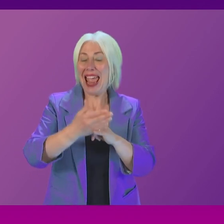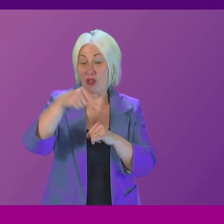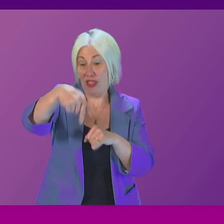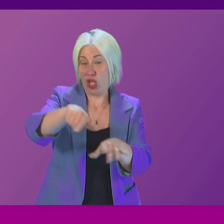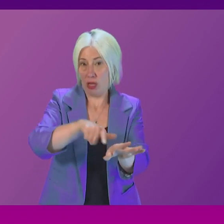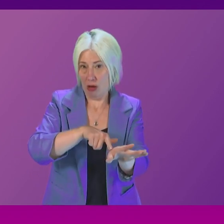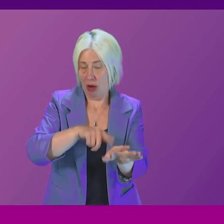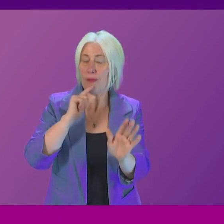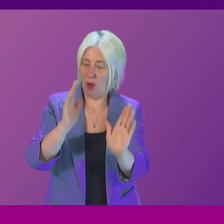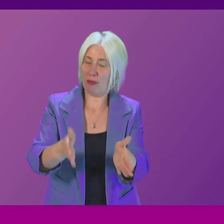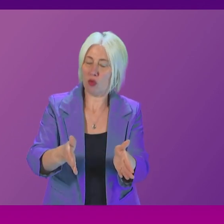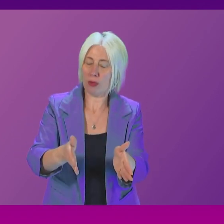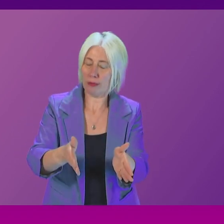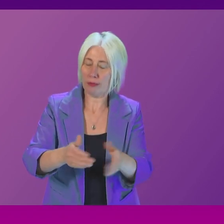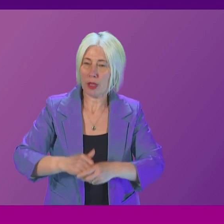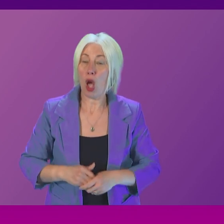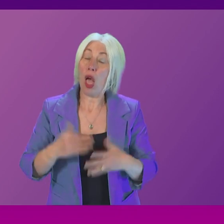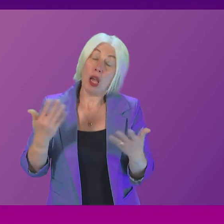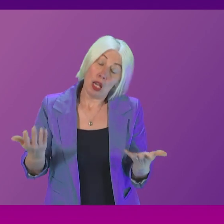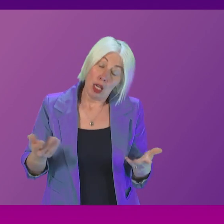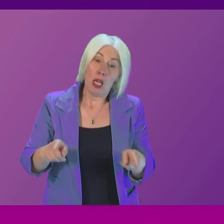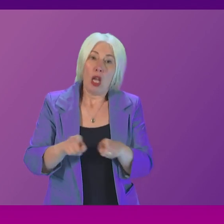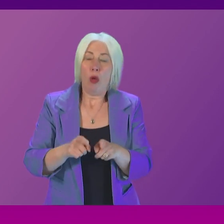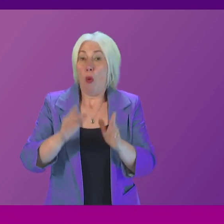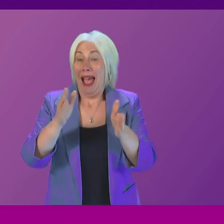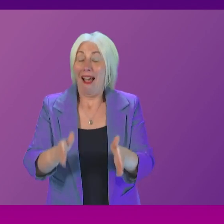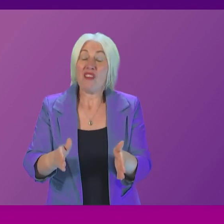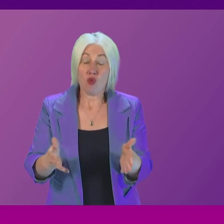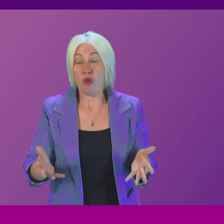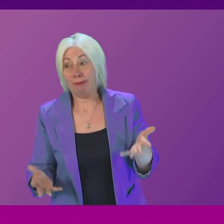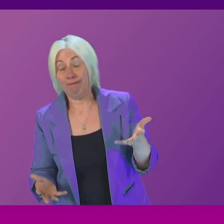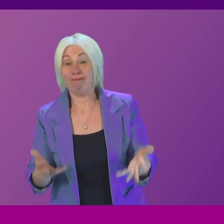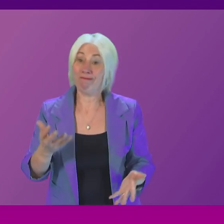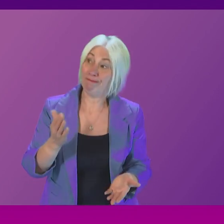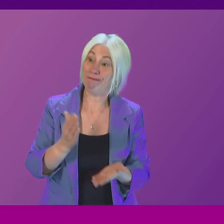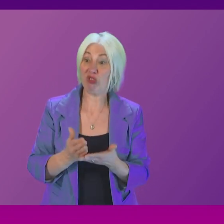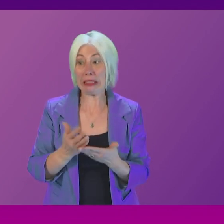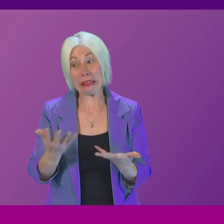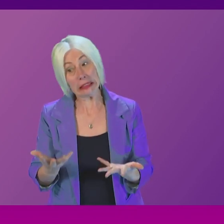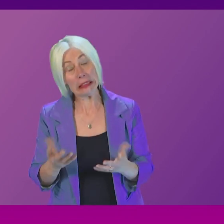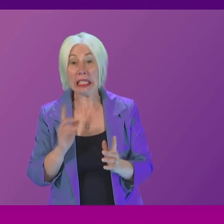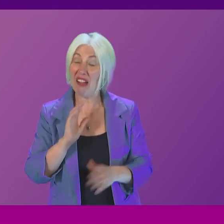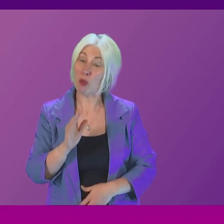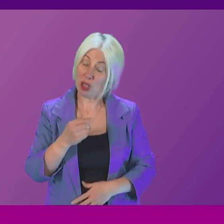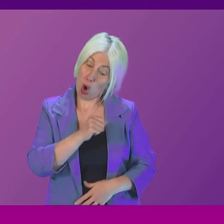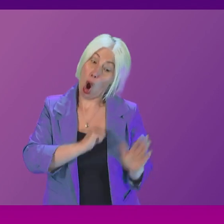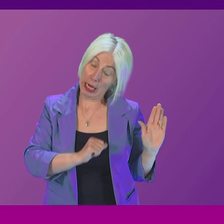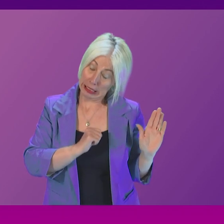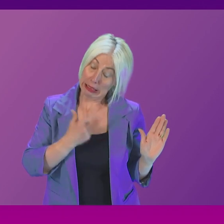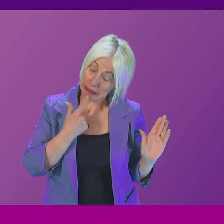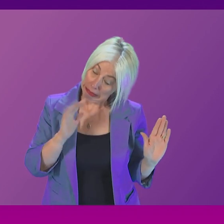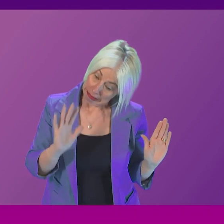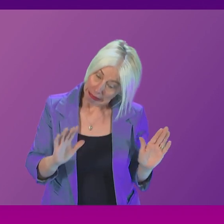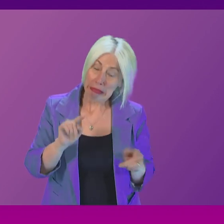year. We have to do that. And we have to really be absolutely upfront and honest about